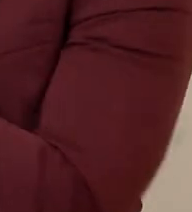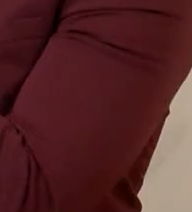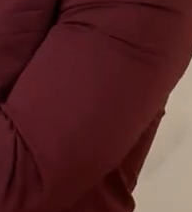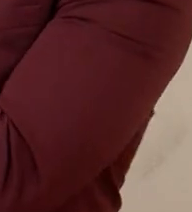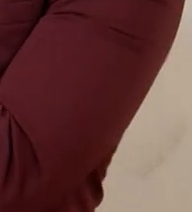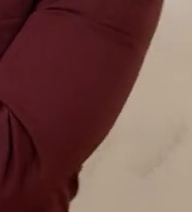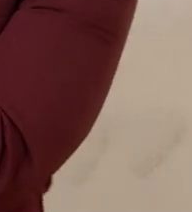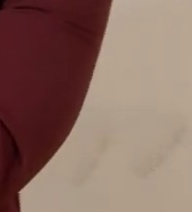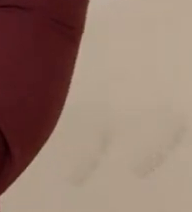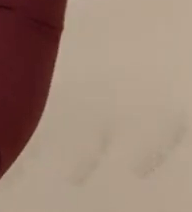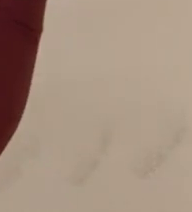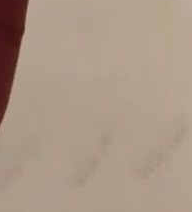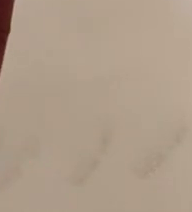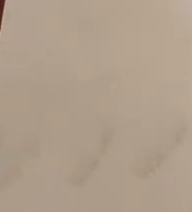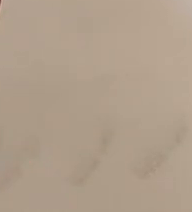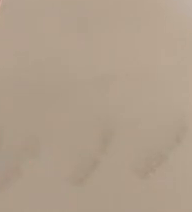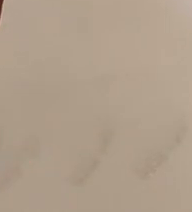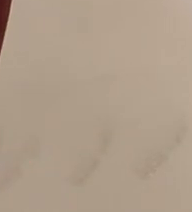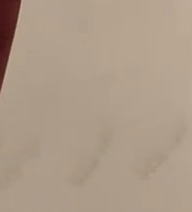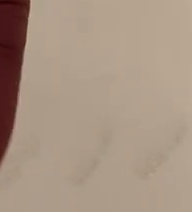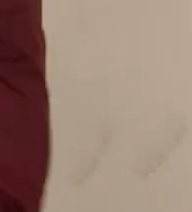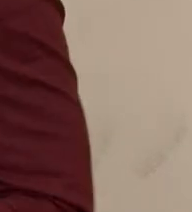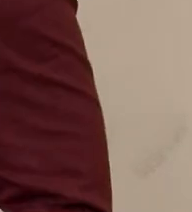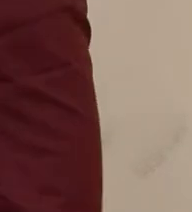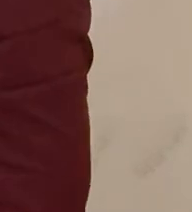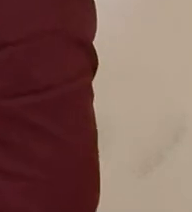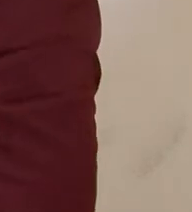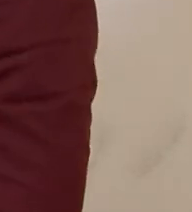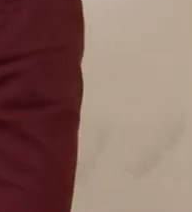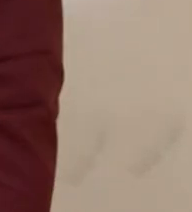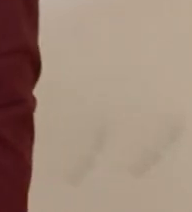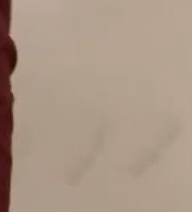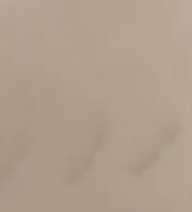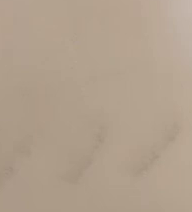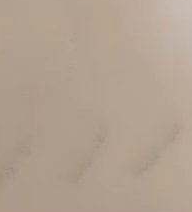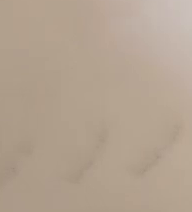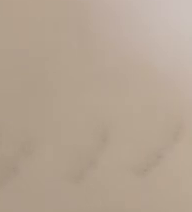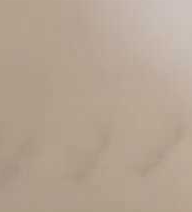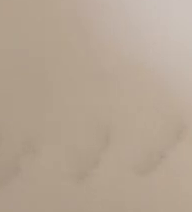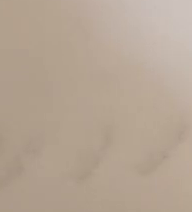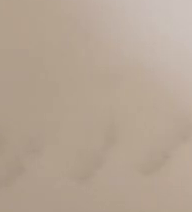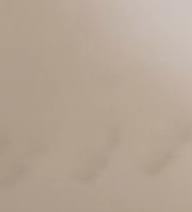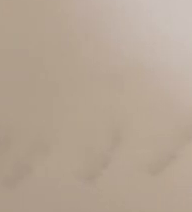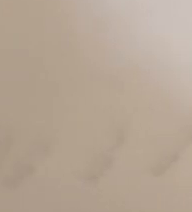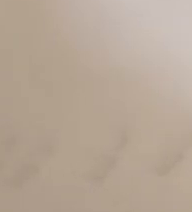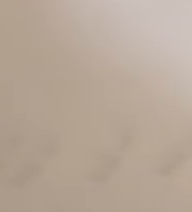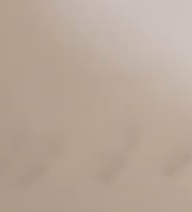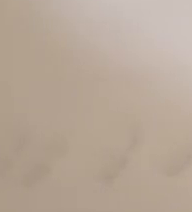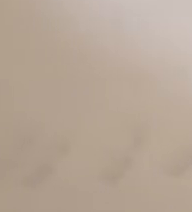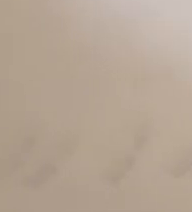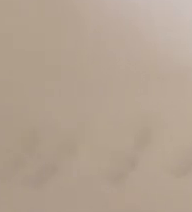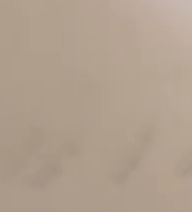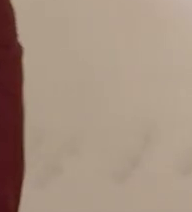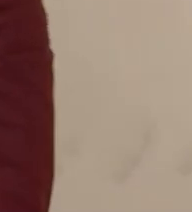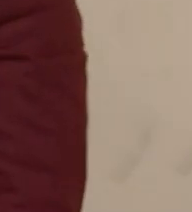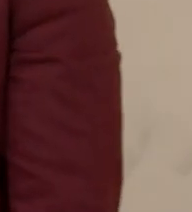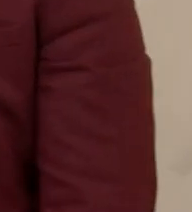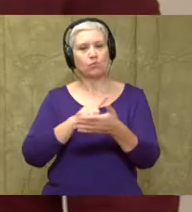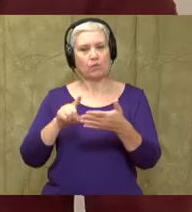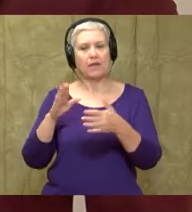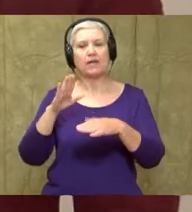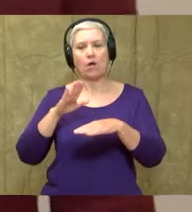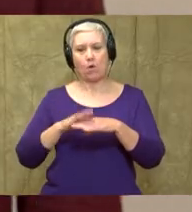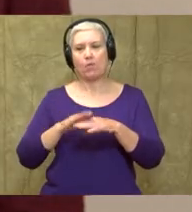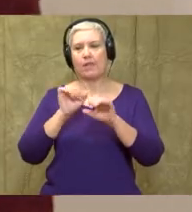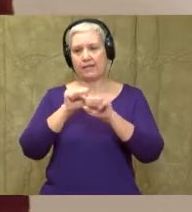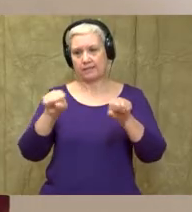we focused on critical standard number one. And so today we're gonna continue focusing our attention on this critical standard, where last week we spent a lot of